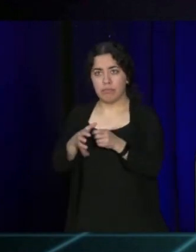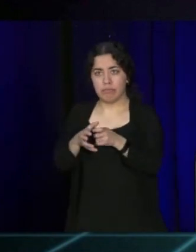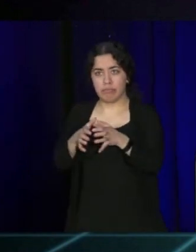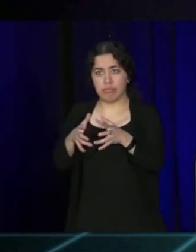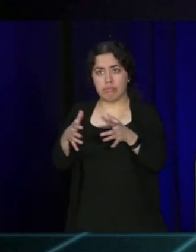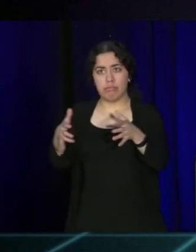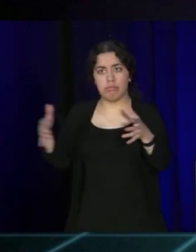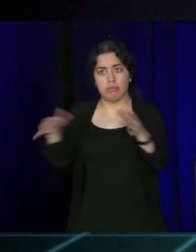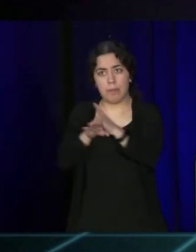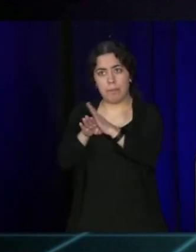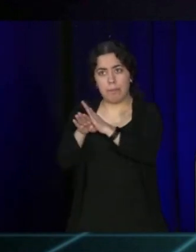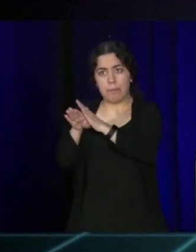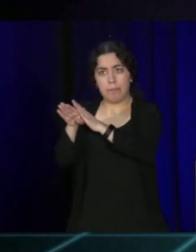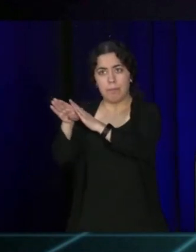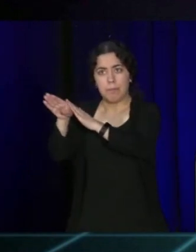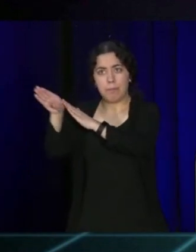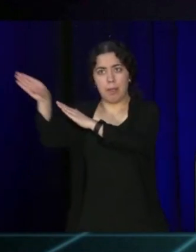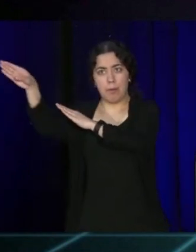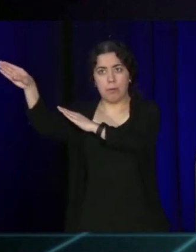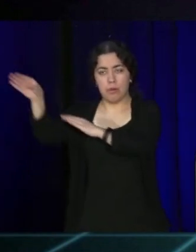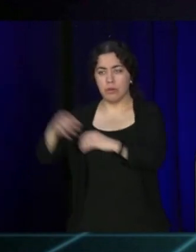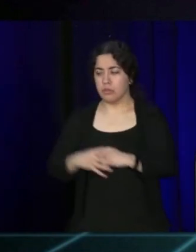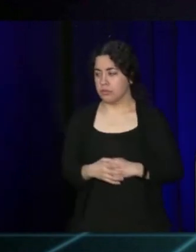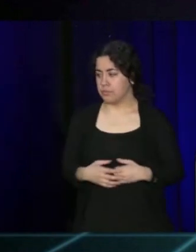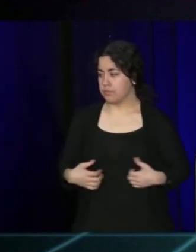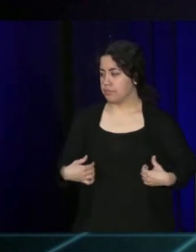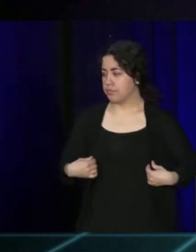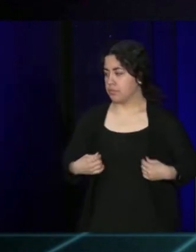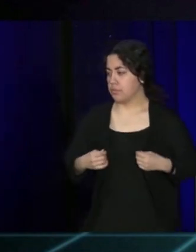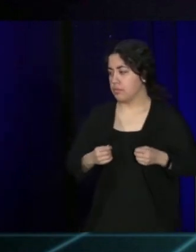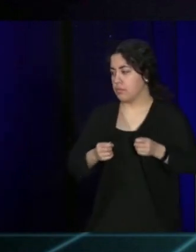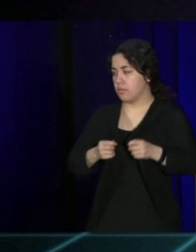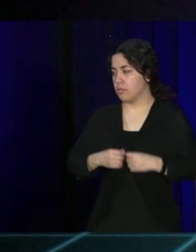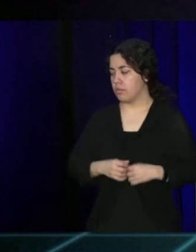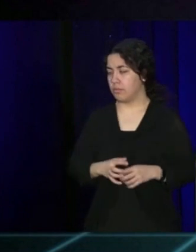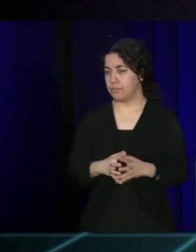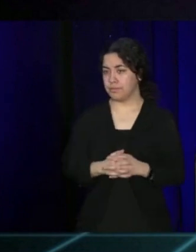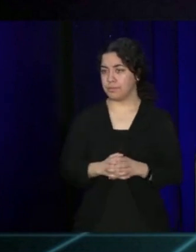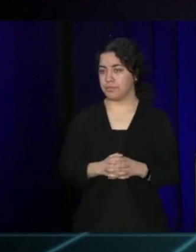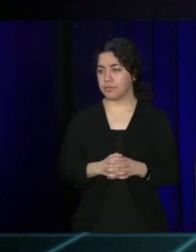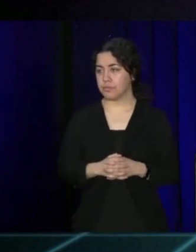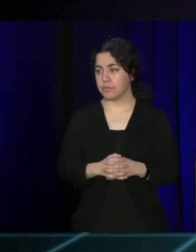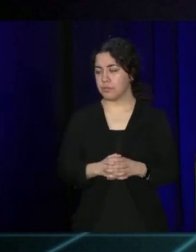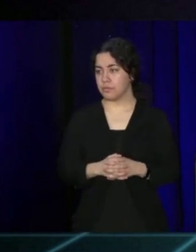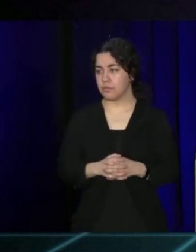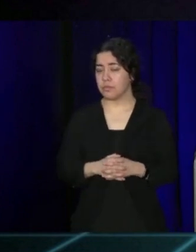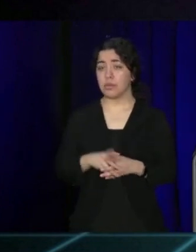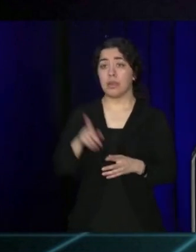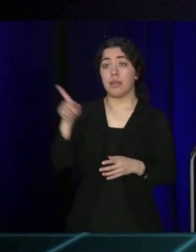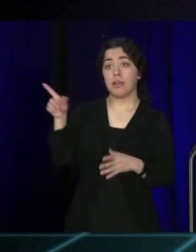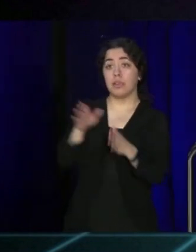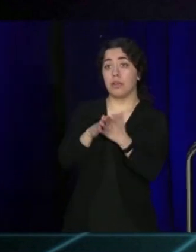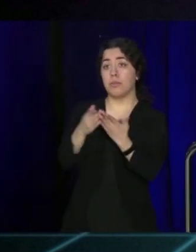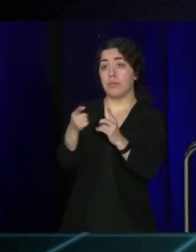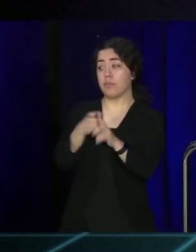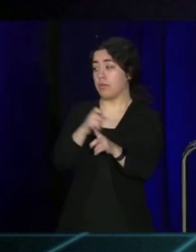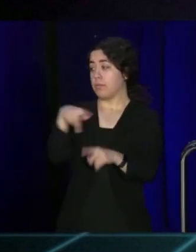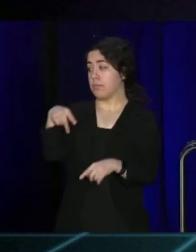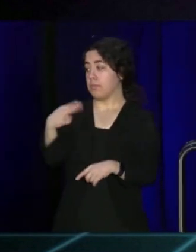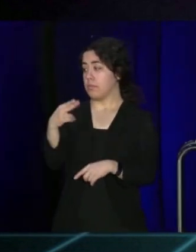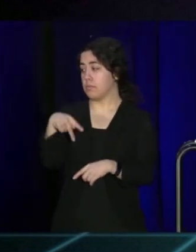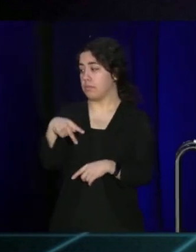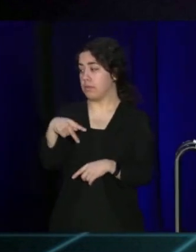see in the horizontal axis. And back to this thing, this is a post from actually the PHP community where